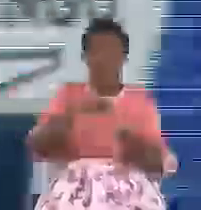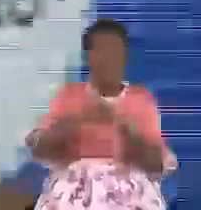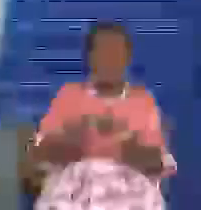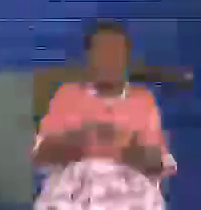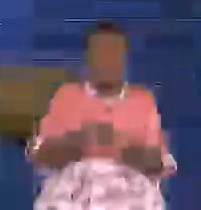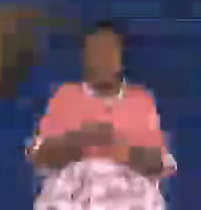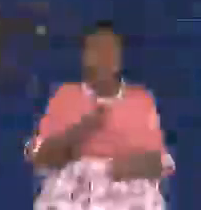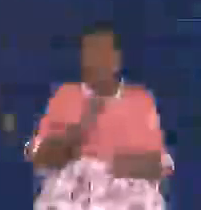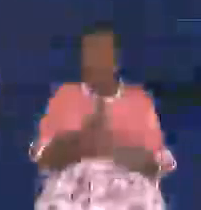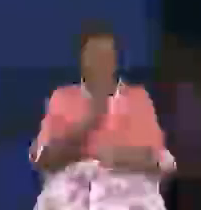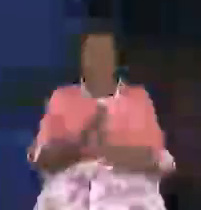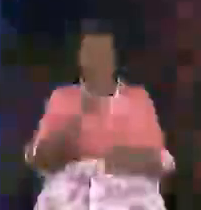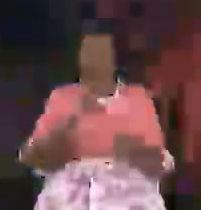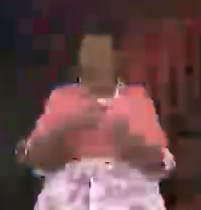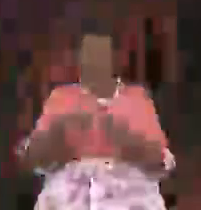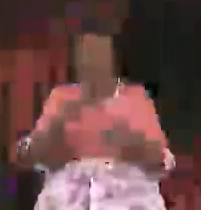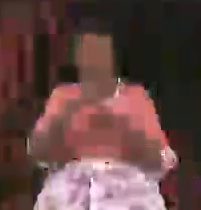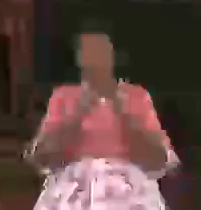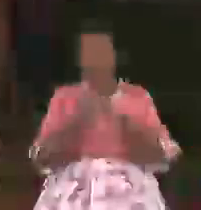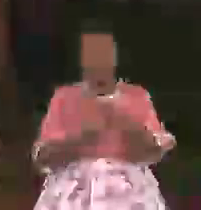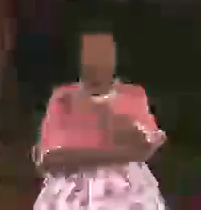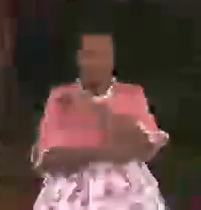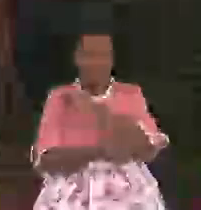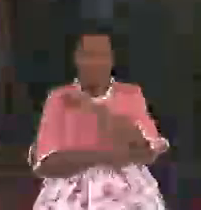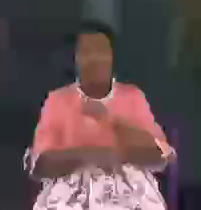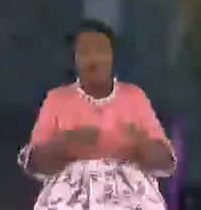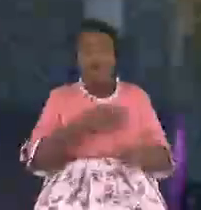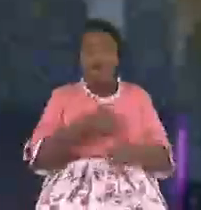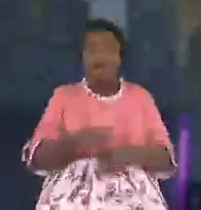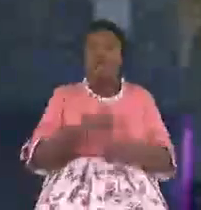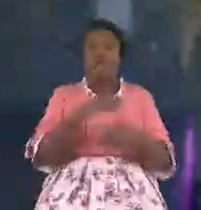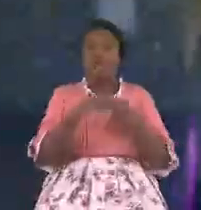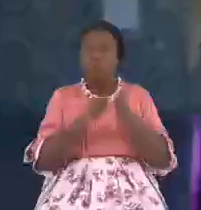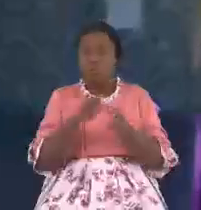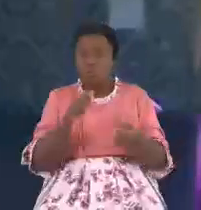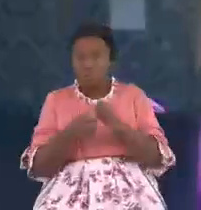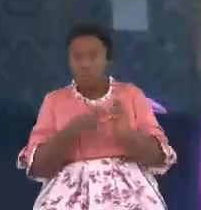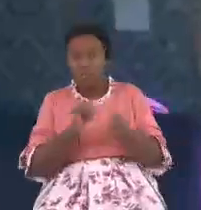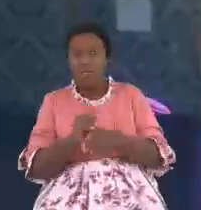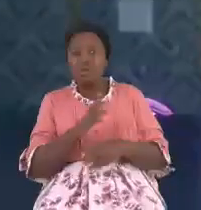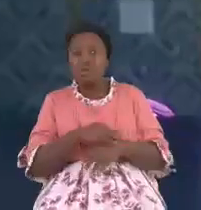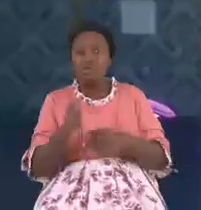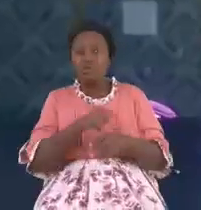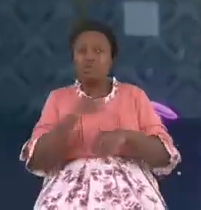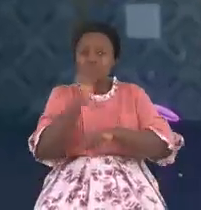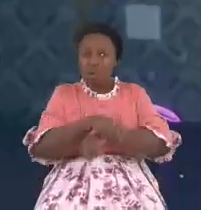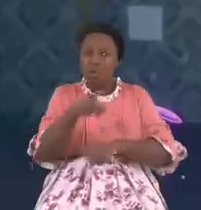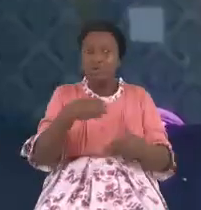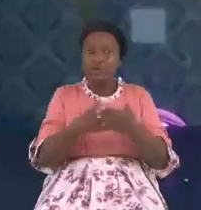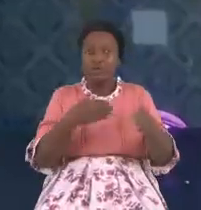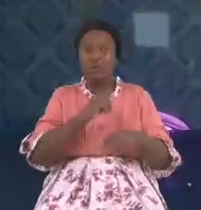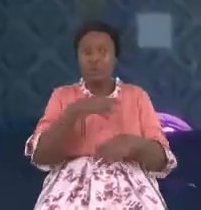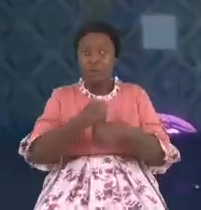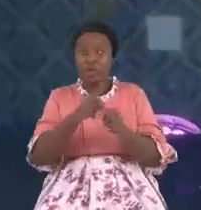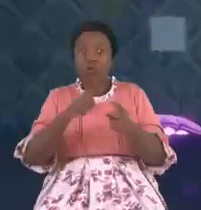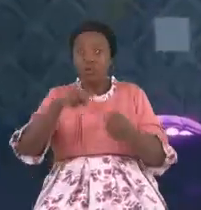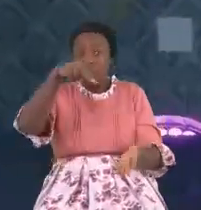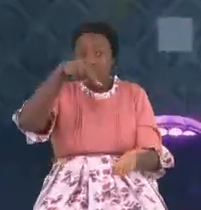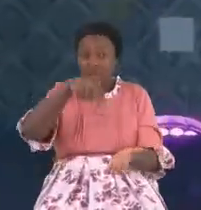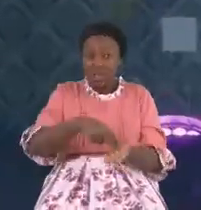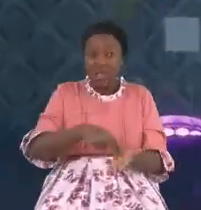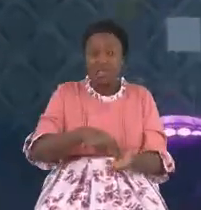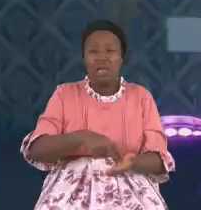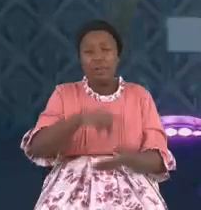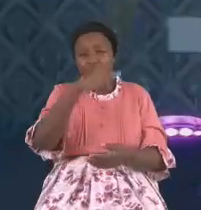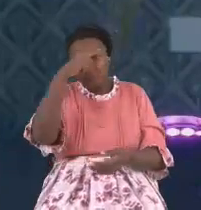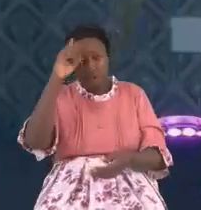trial that you used to put your face your nose on the mood he'll make you stand because he has